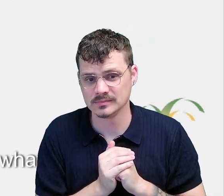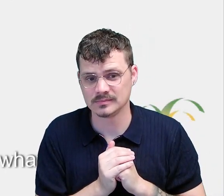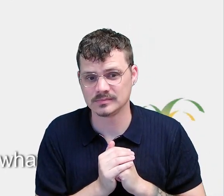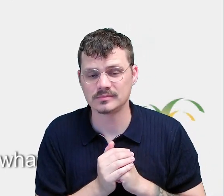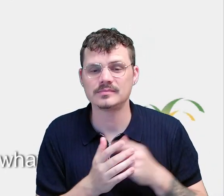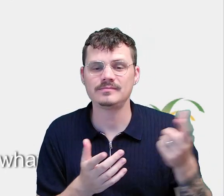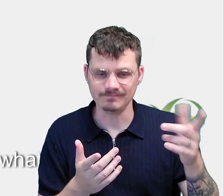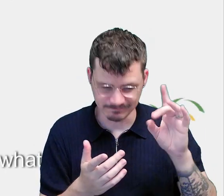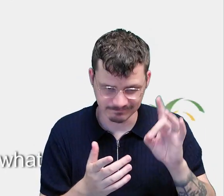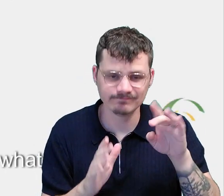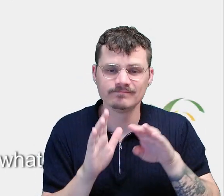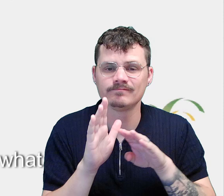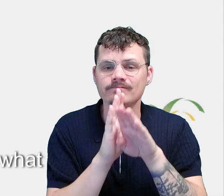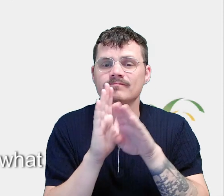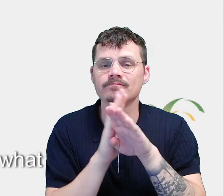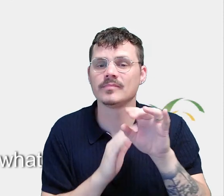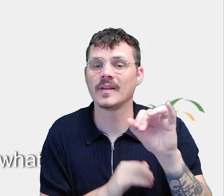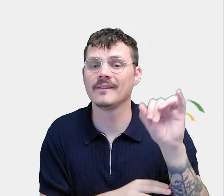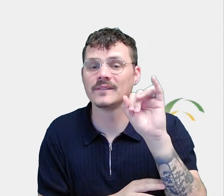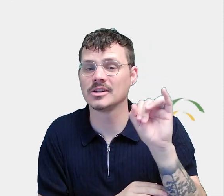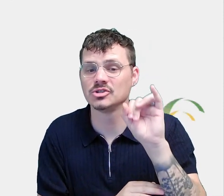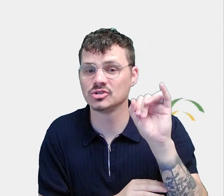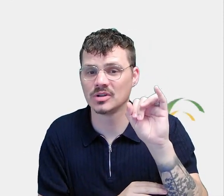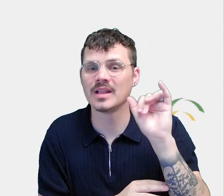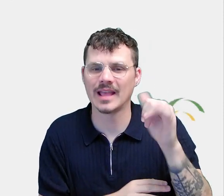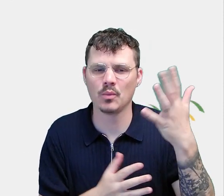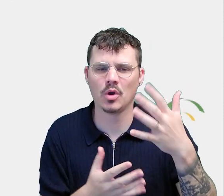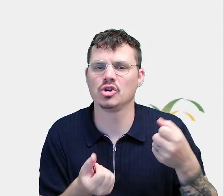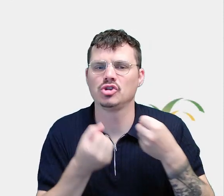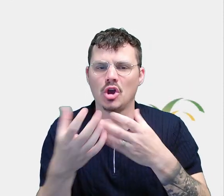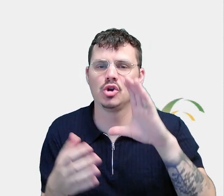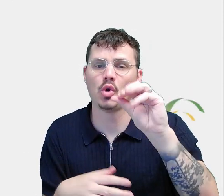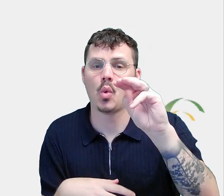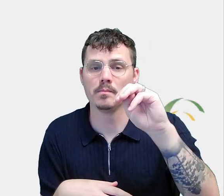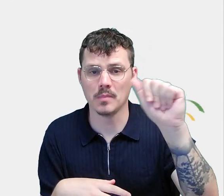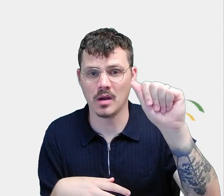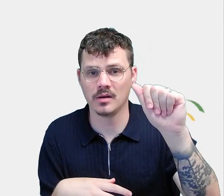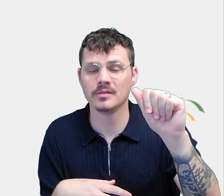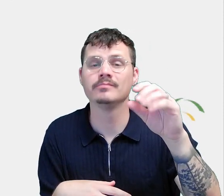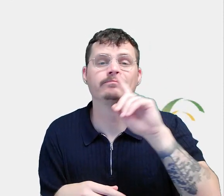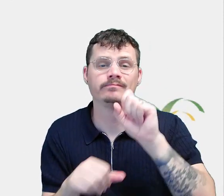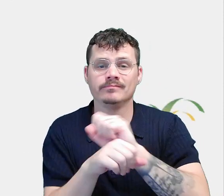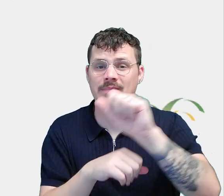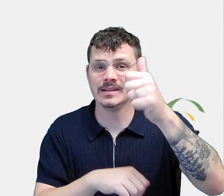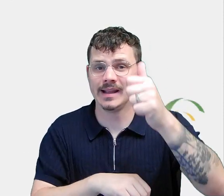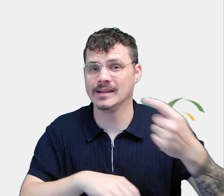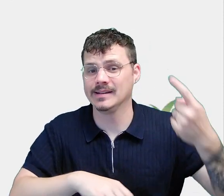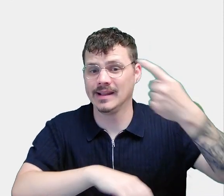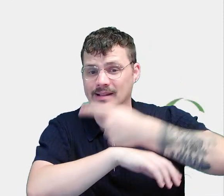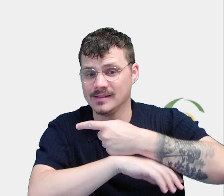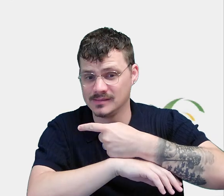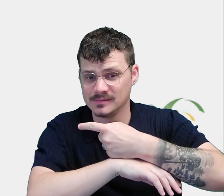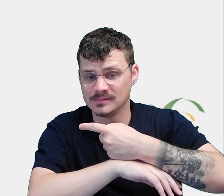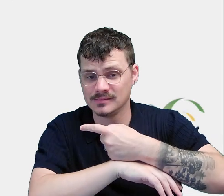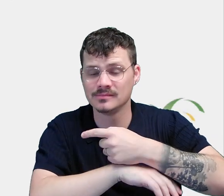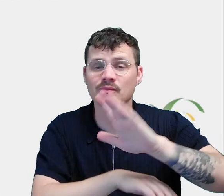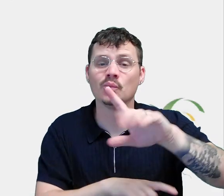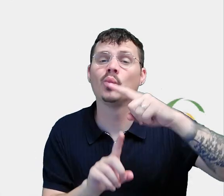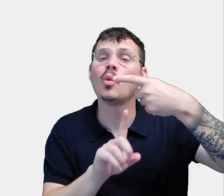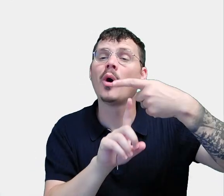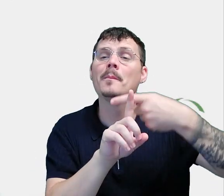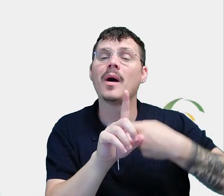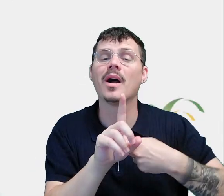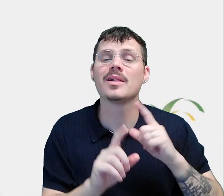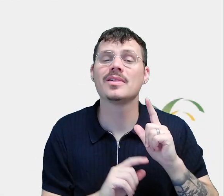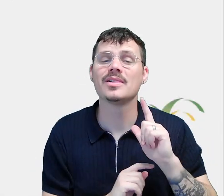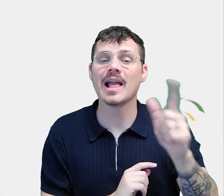He developed an infection, and that's what put him in a coma. He was in a coma for 10 days. And a month later,